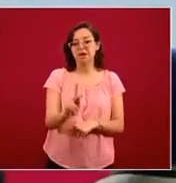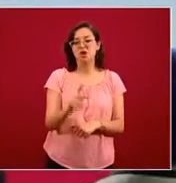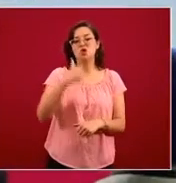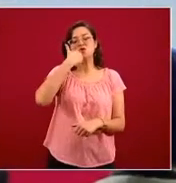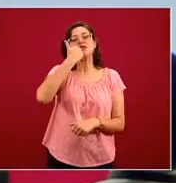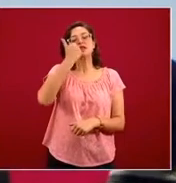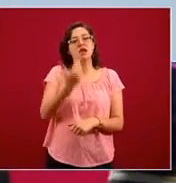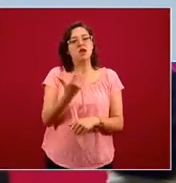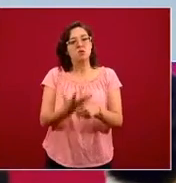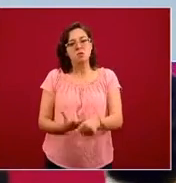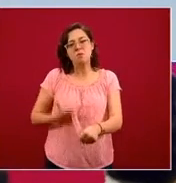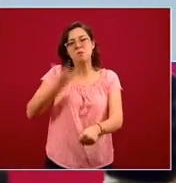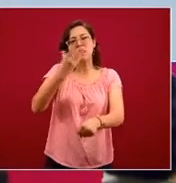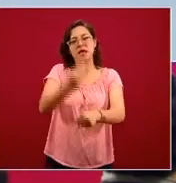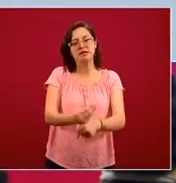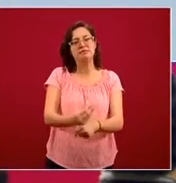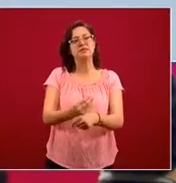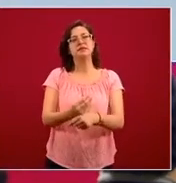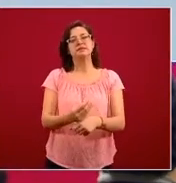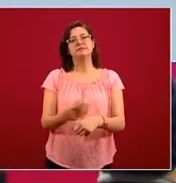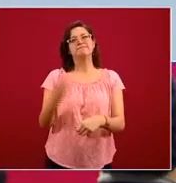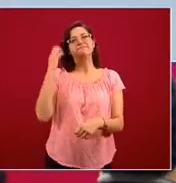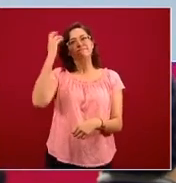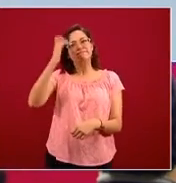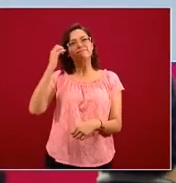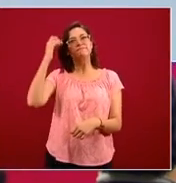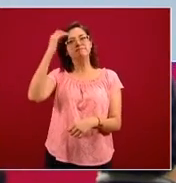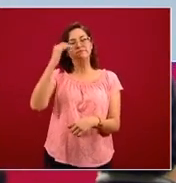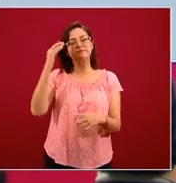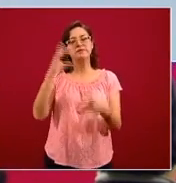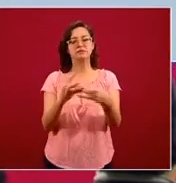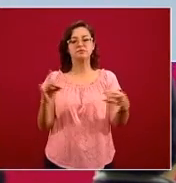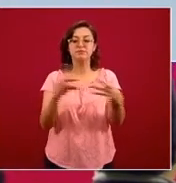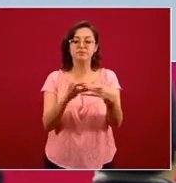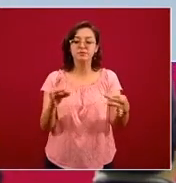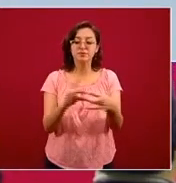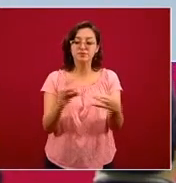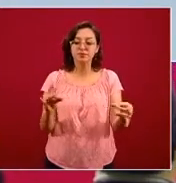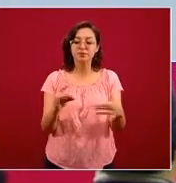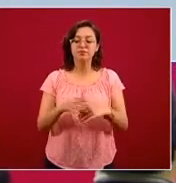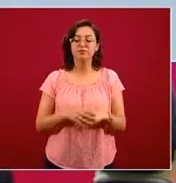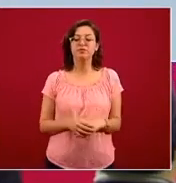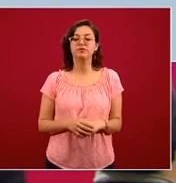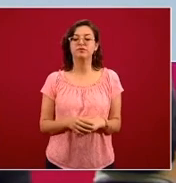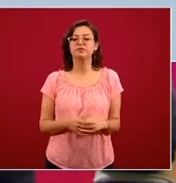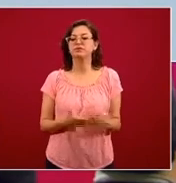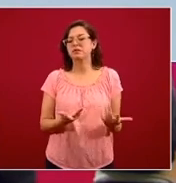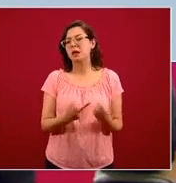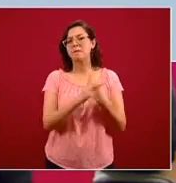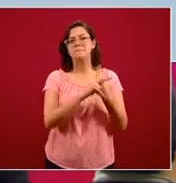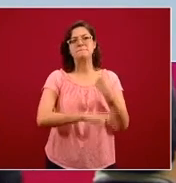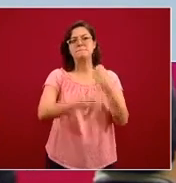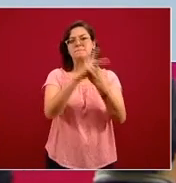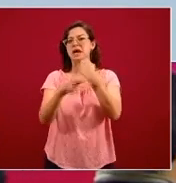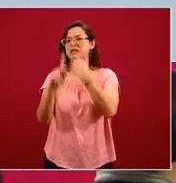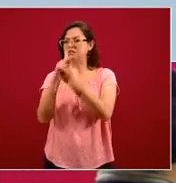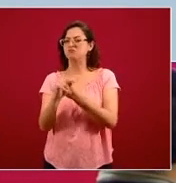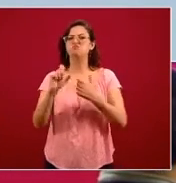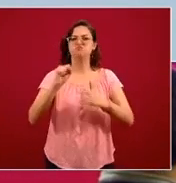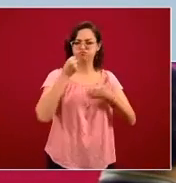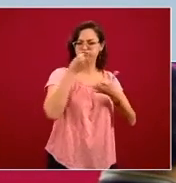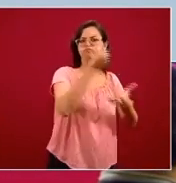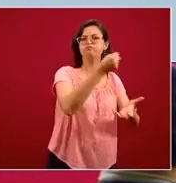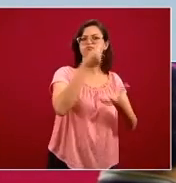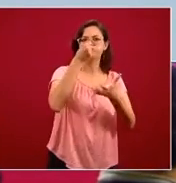But I would also like to make a comment to you. There are countries that have a